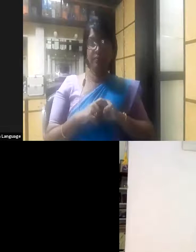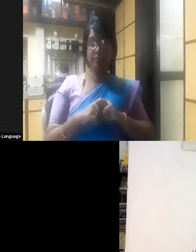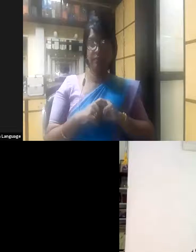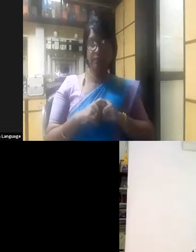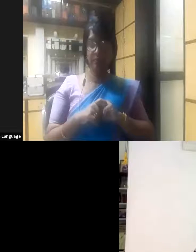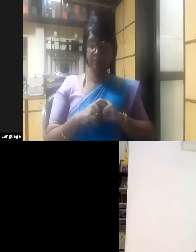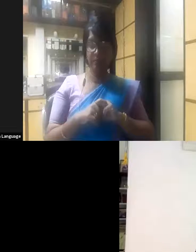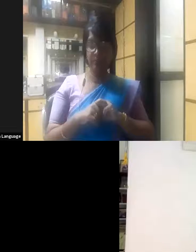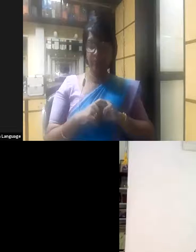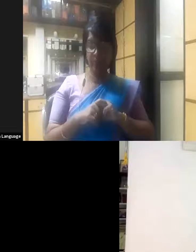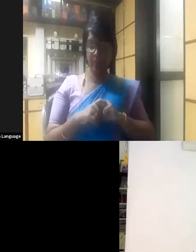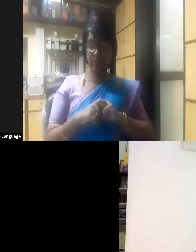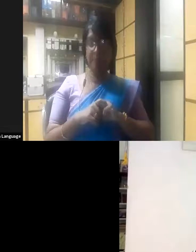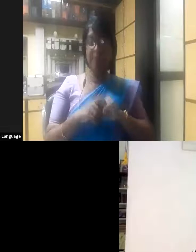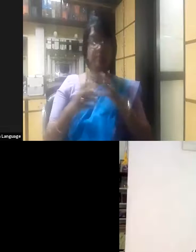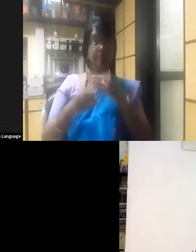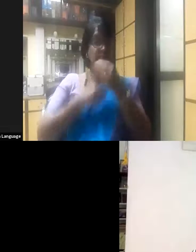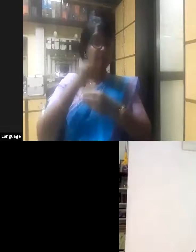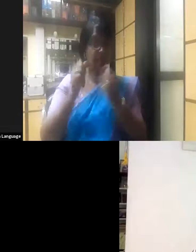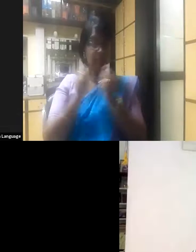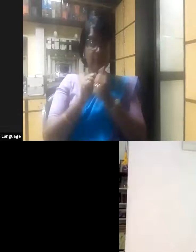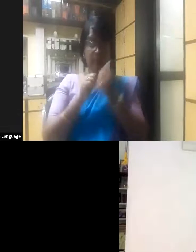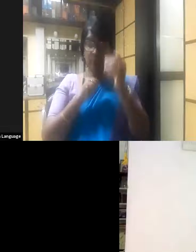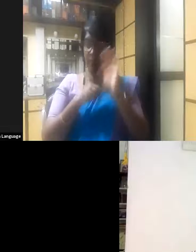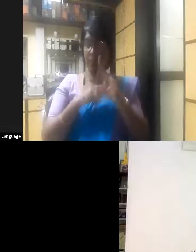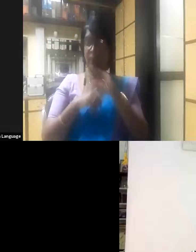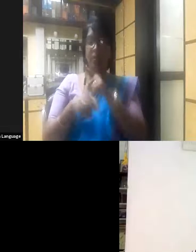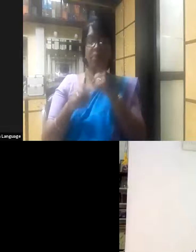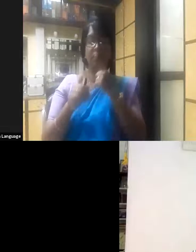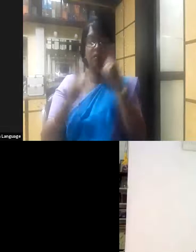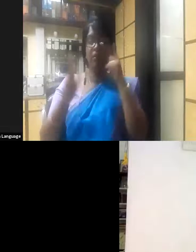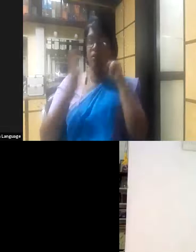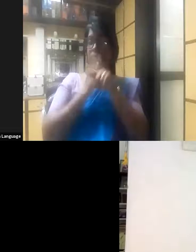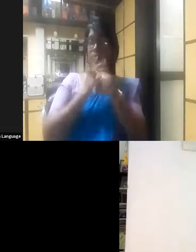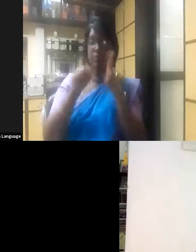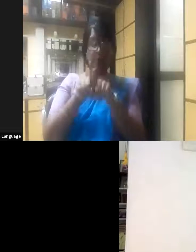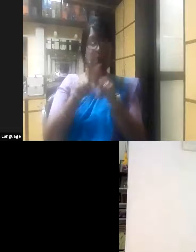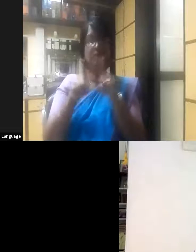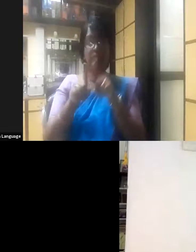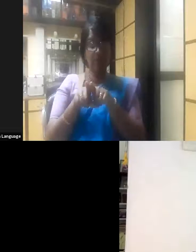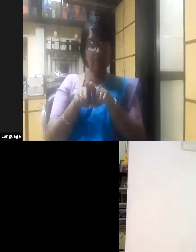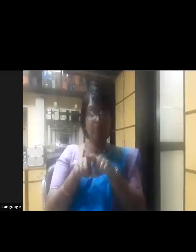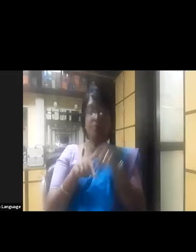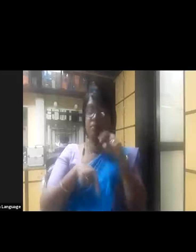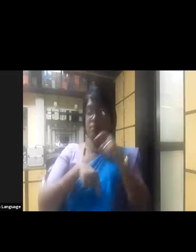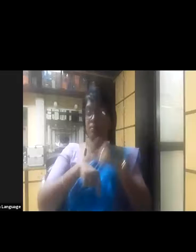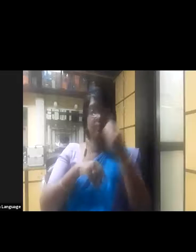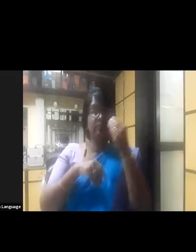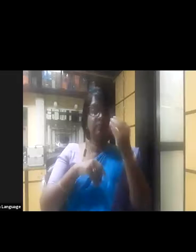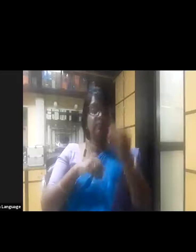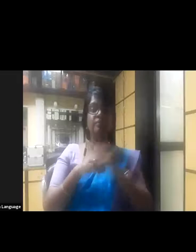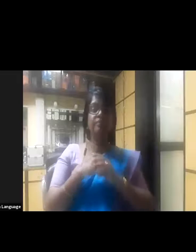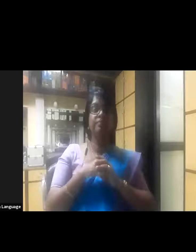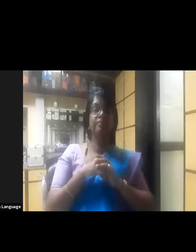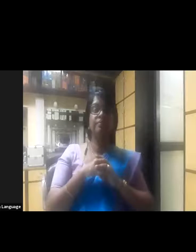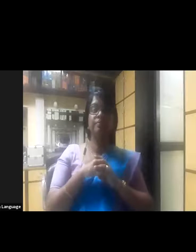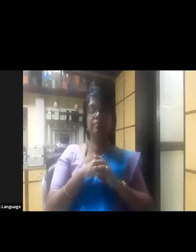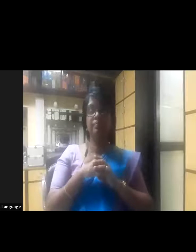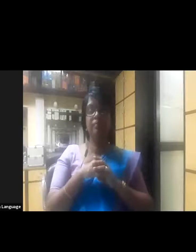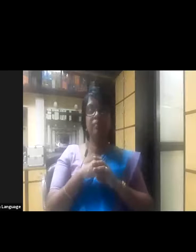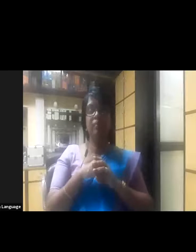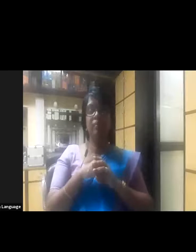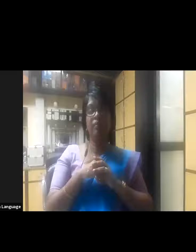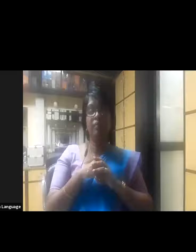and transparency through digitization and partnerships, over to Gaini. Thank you, Aruna. So let me share a